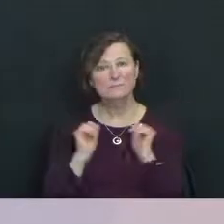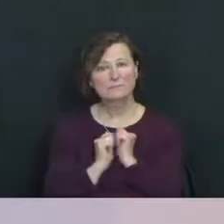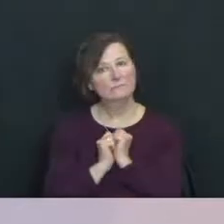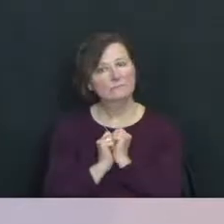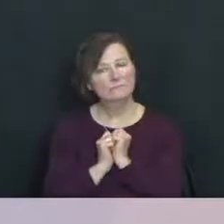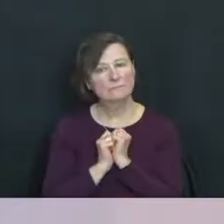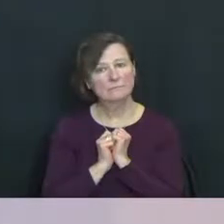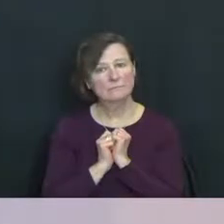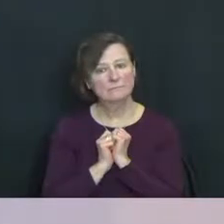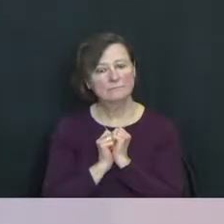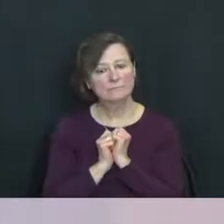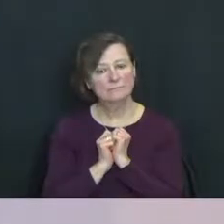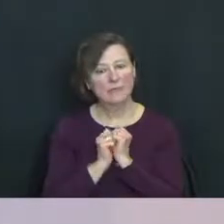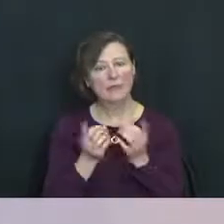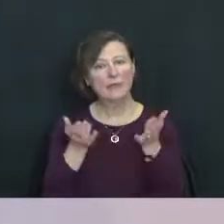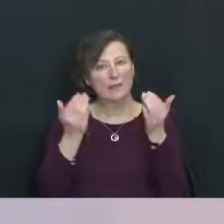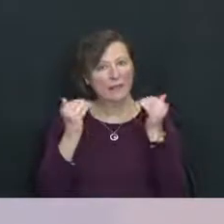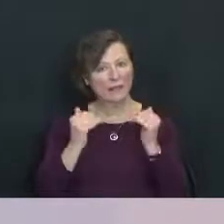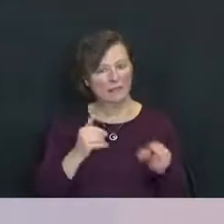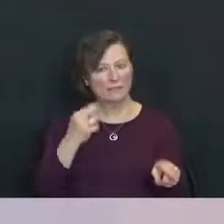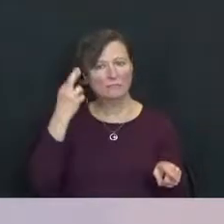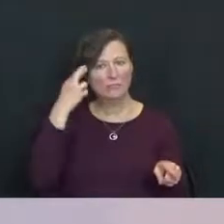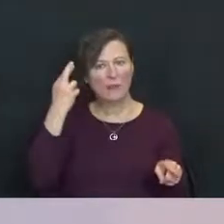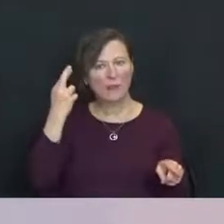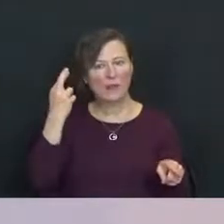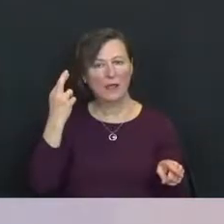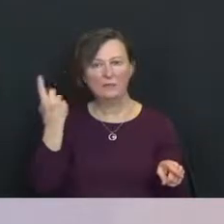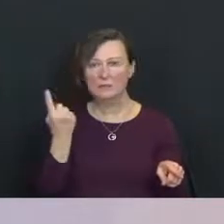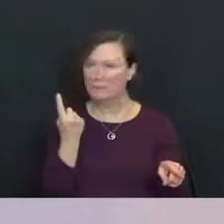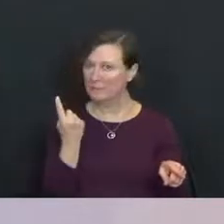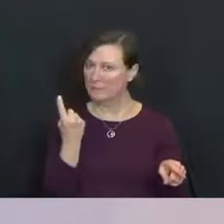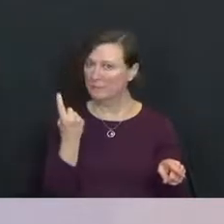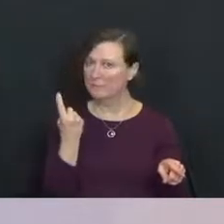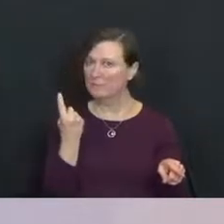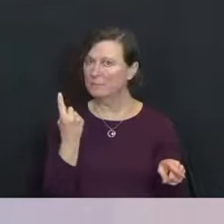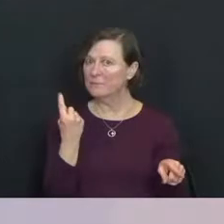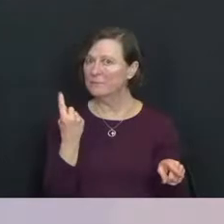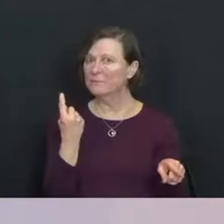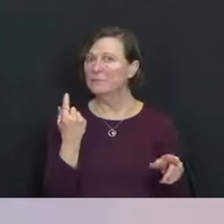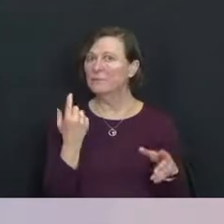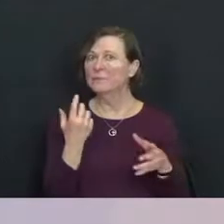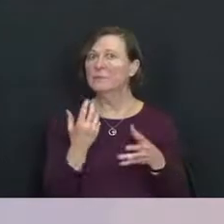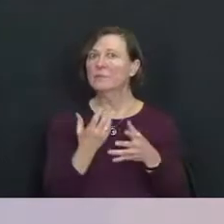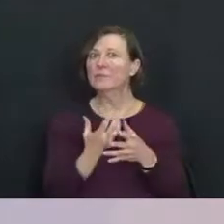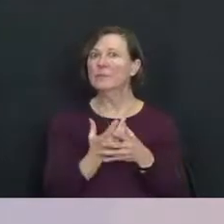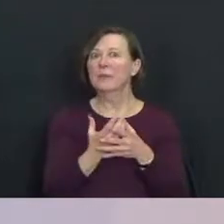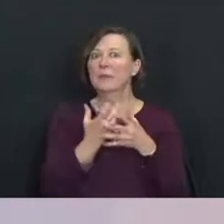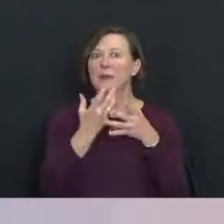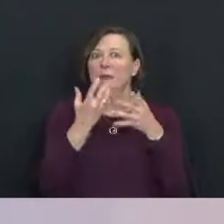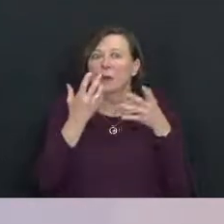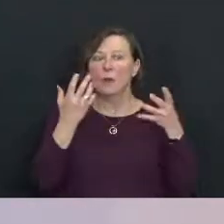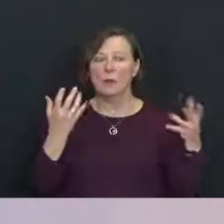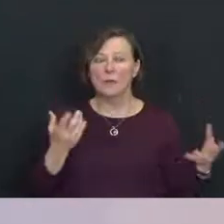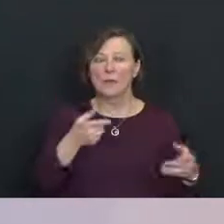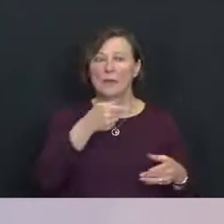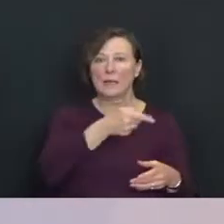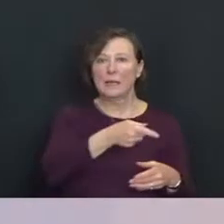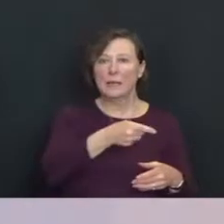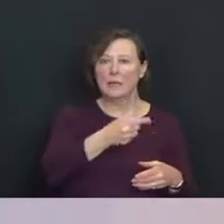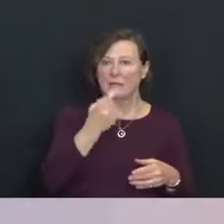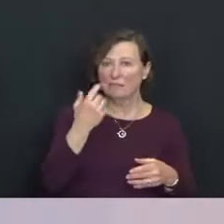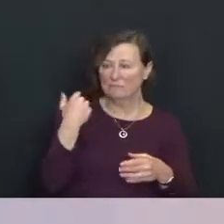And then he realized how much he had